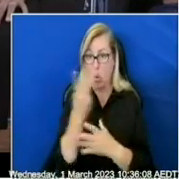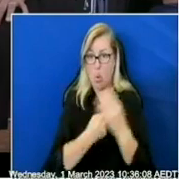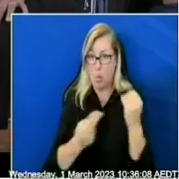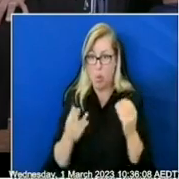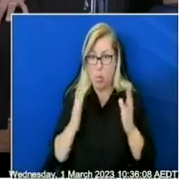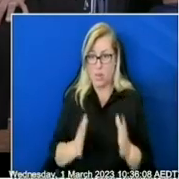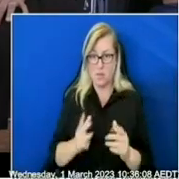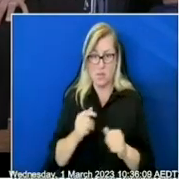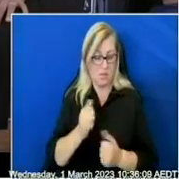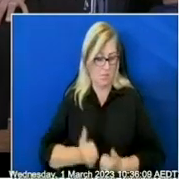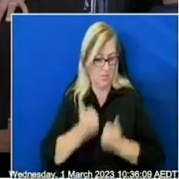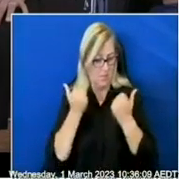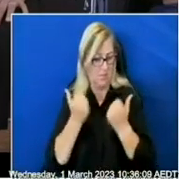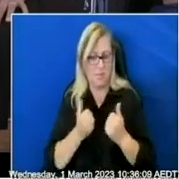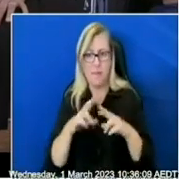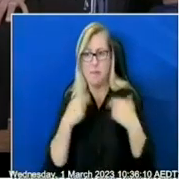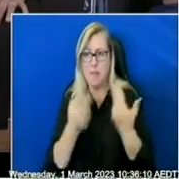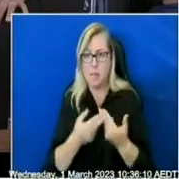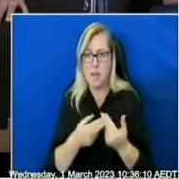them. Mm.